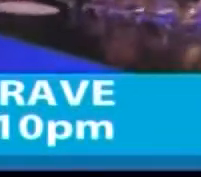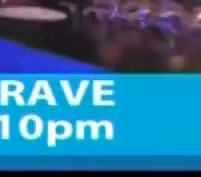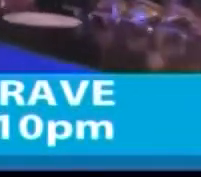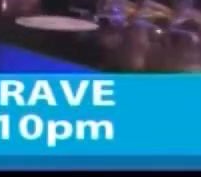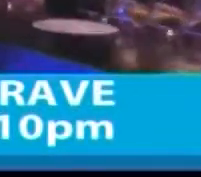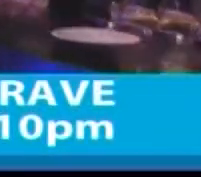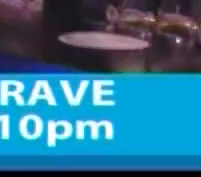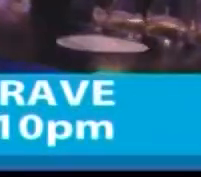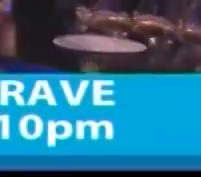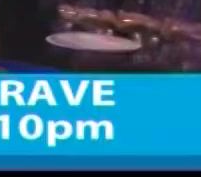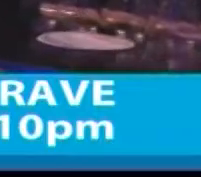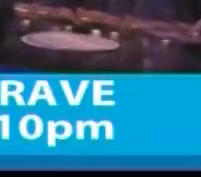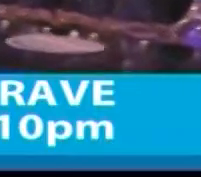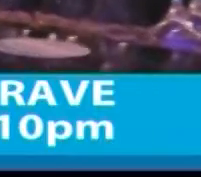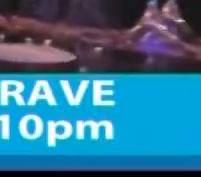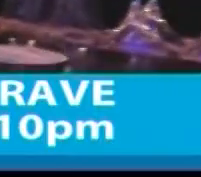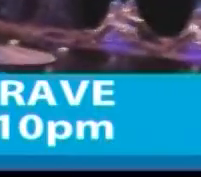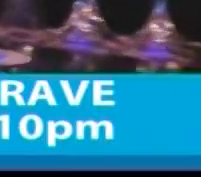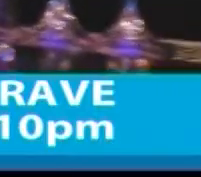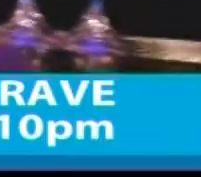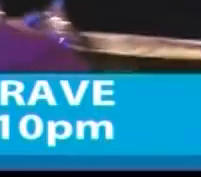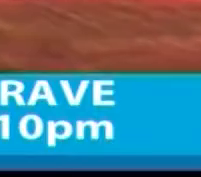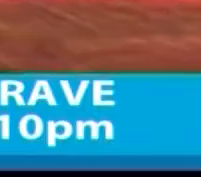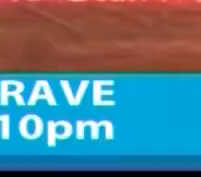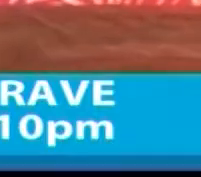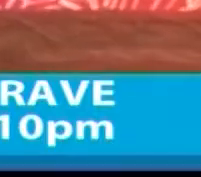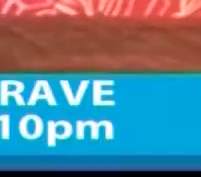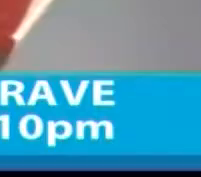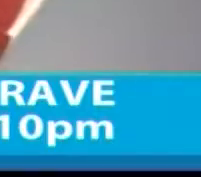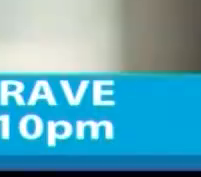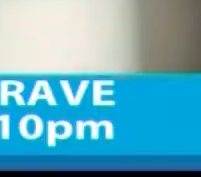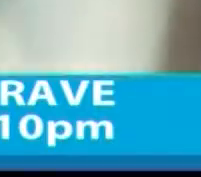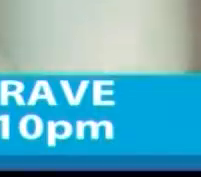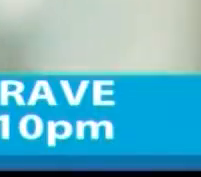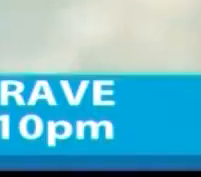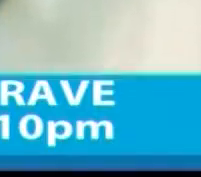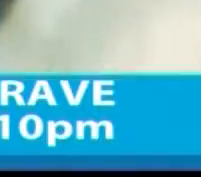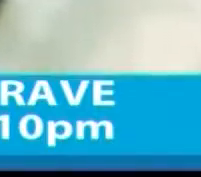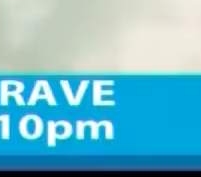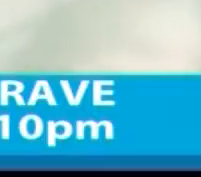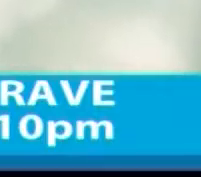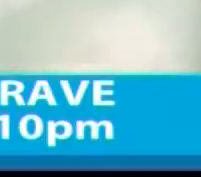I don't wanna be lonely tonight.